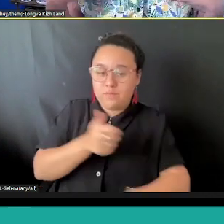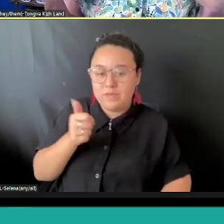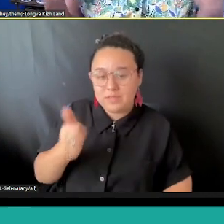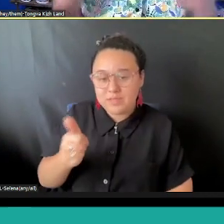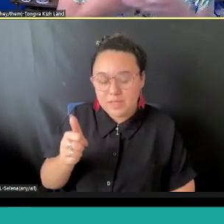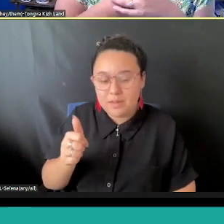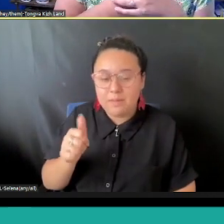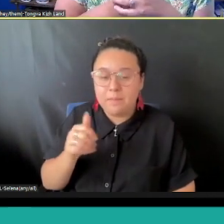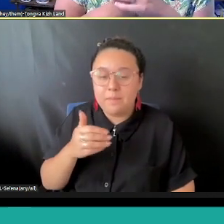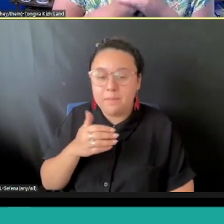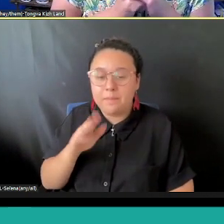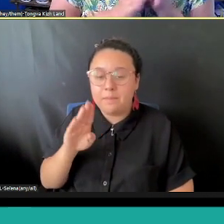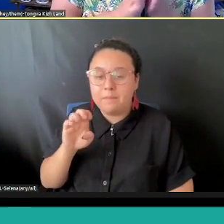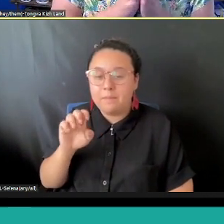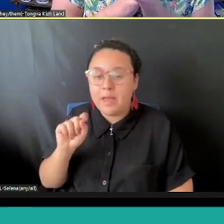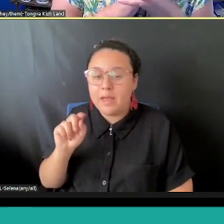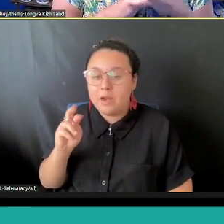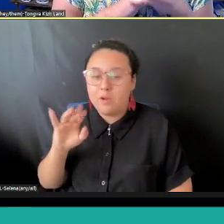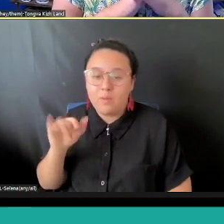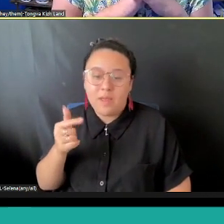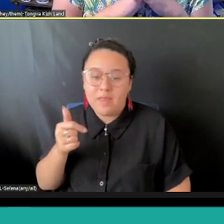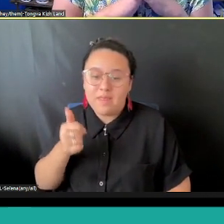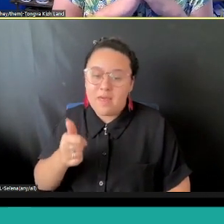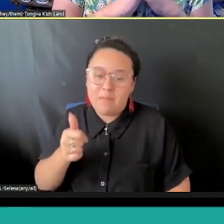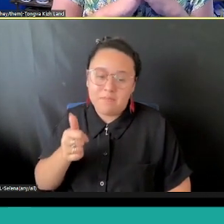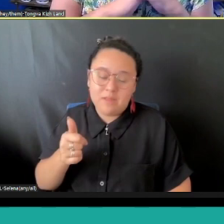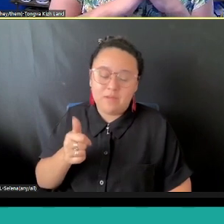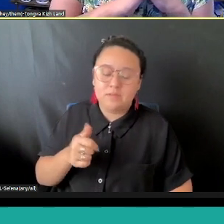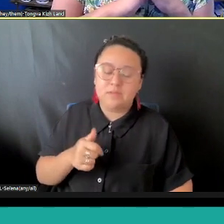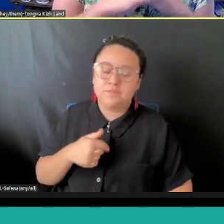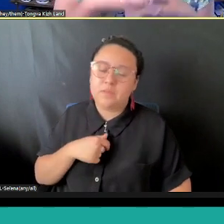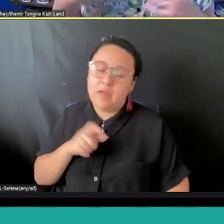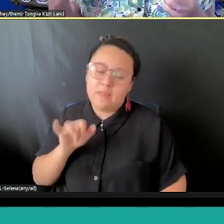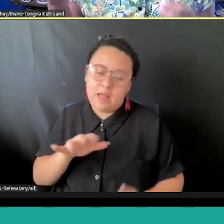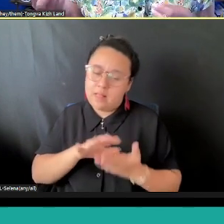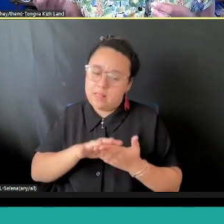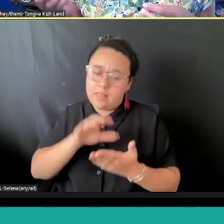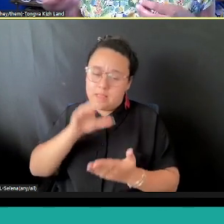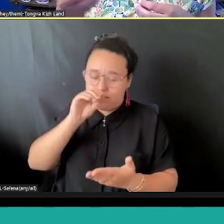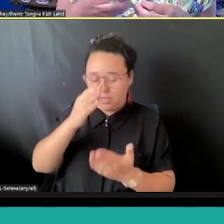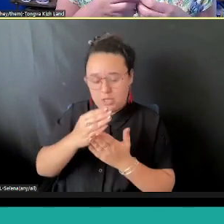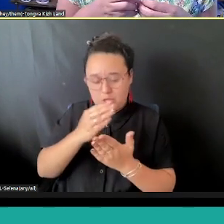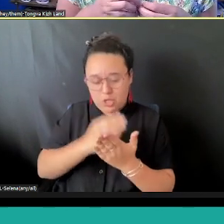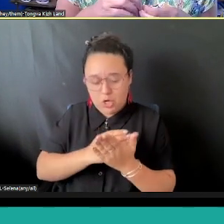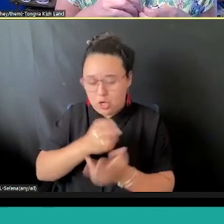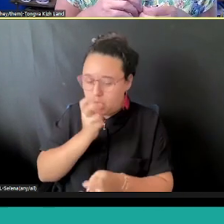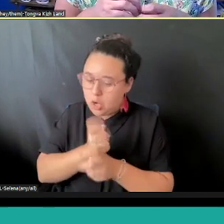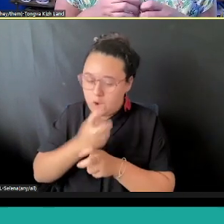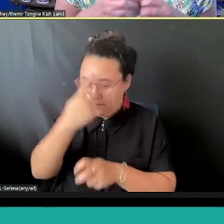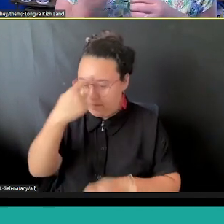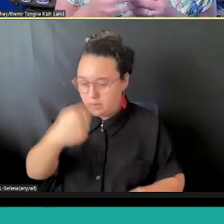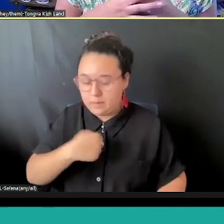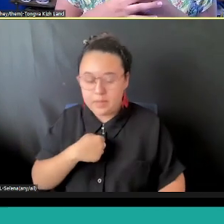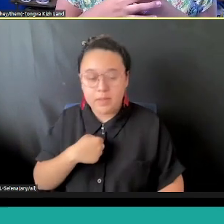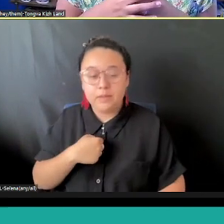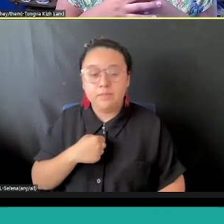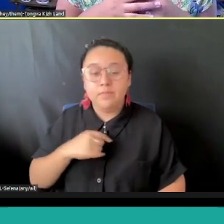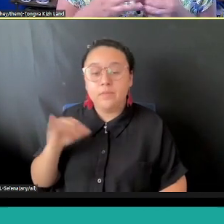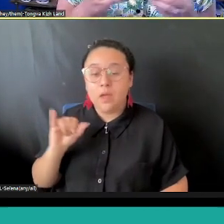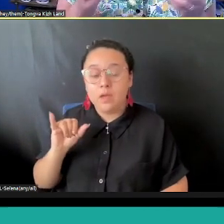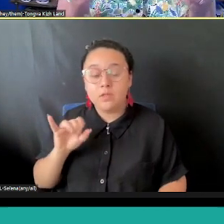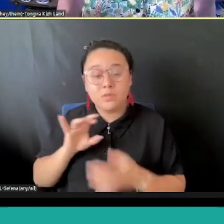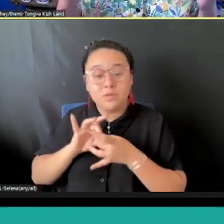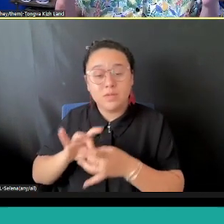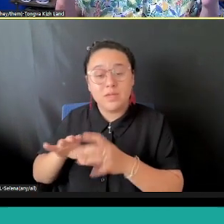and that was something I had, you know, a lesson I had to learn the hard way. And also, I think what I will say also about access